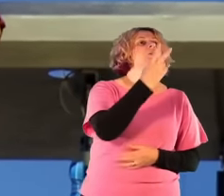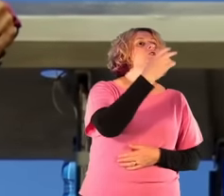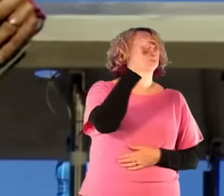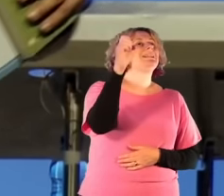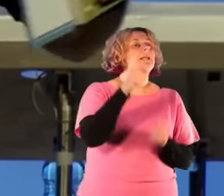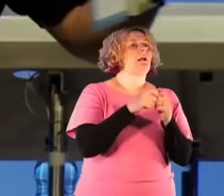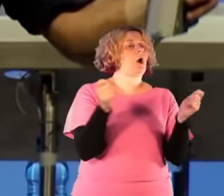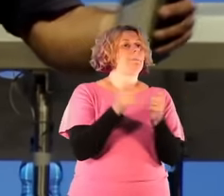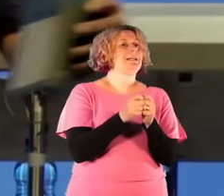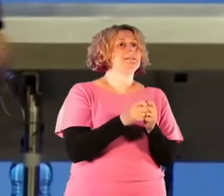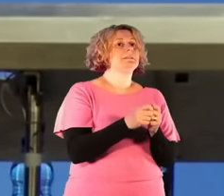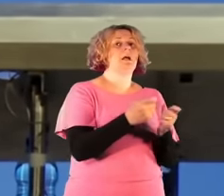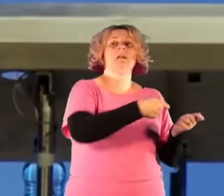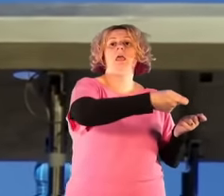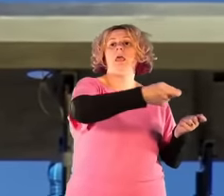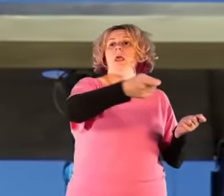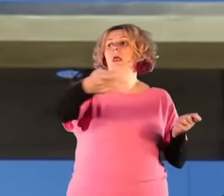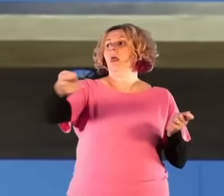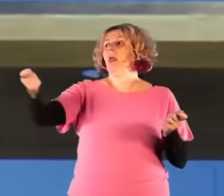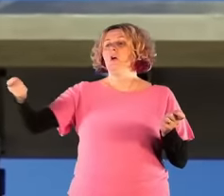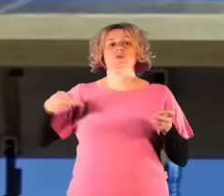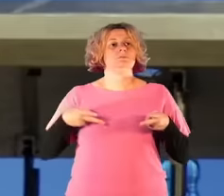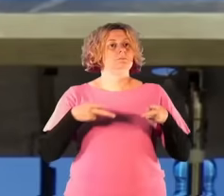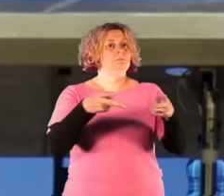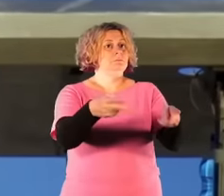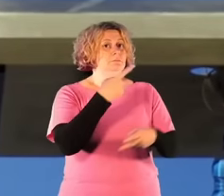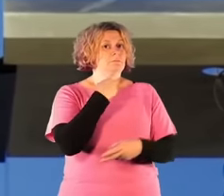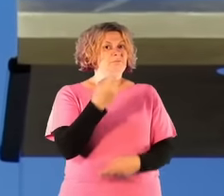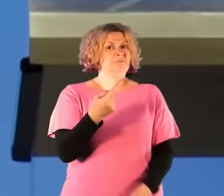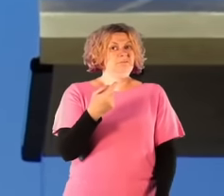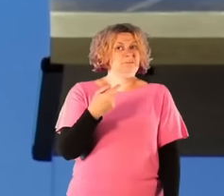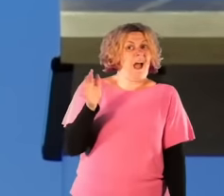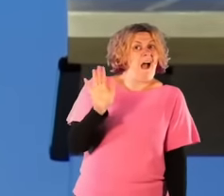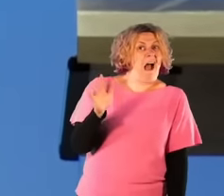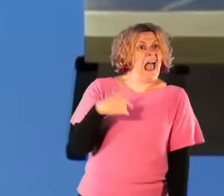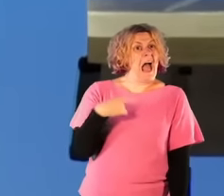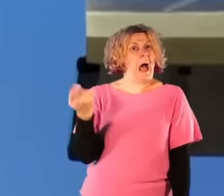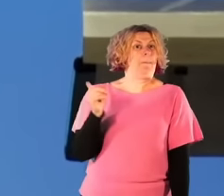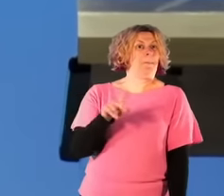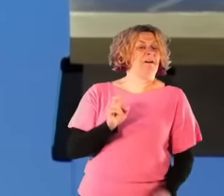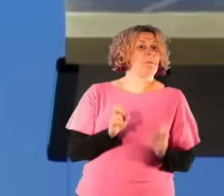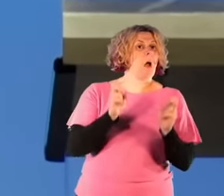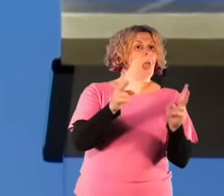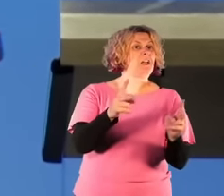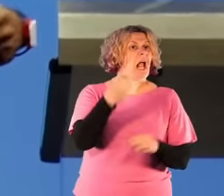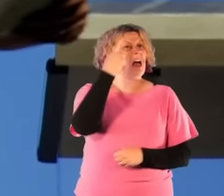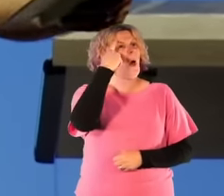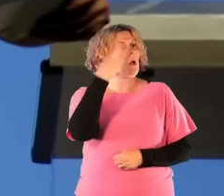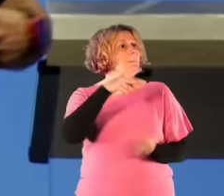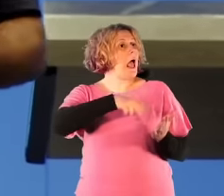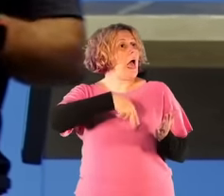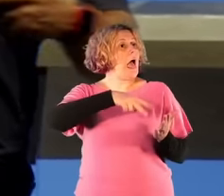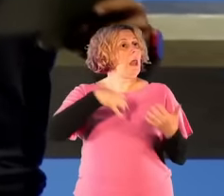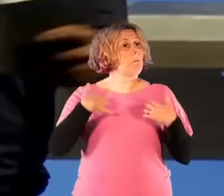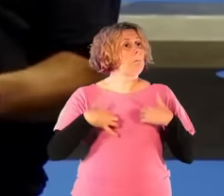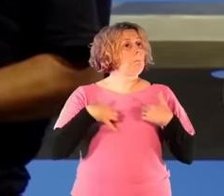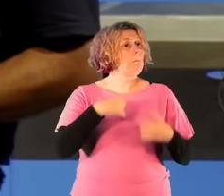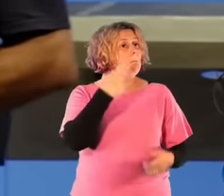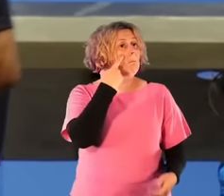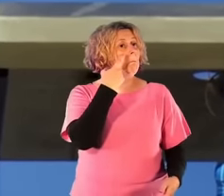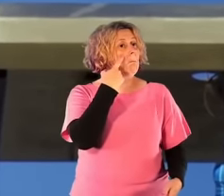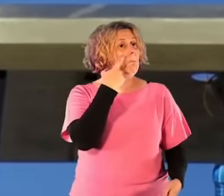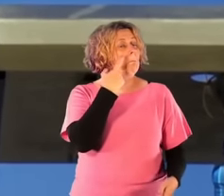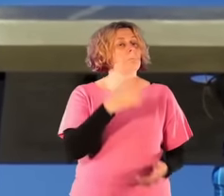street. And maybe with a little note saying, I'm just back on from holiday, picked up this, thought you might be interested. And then maybe get